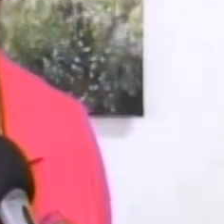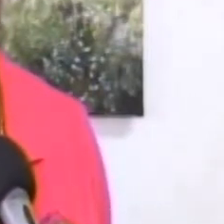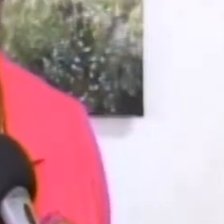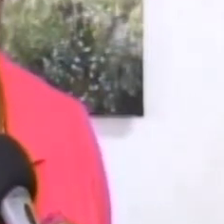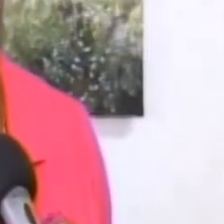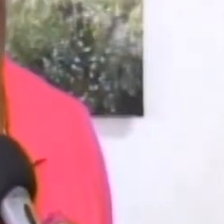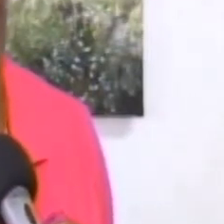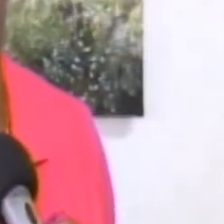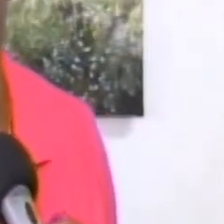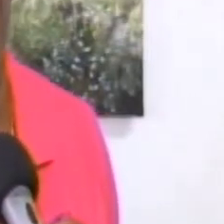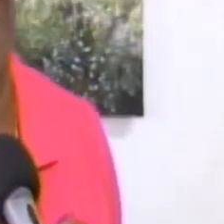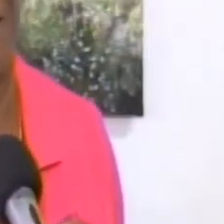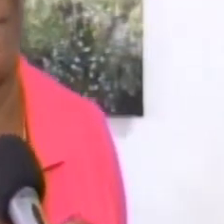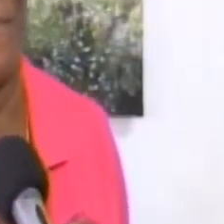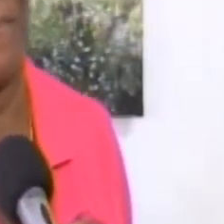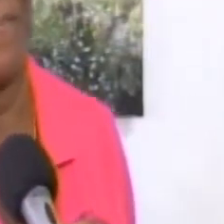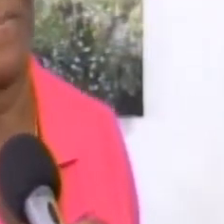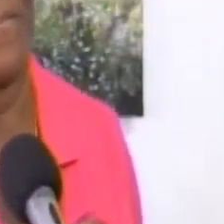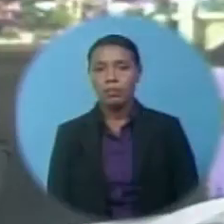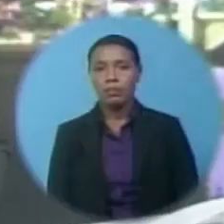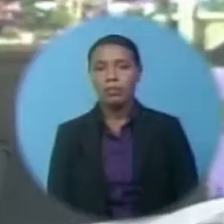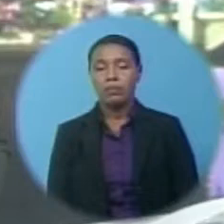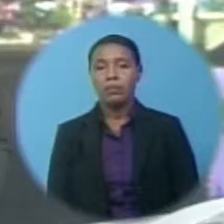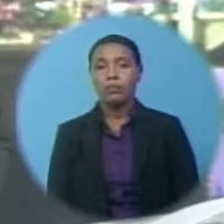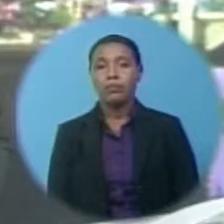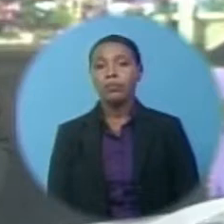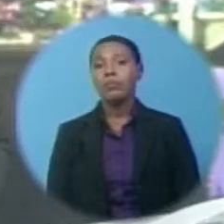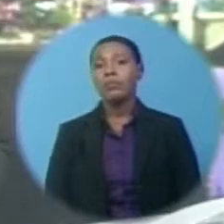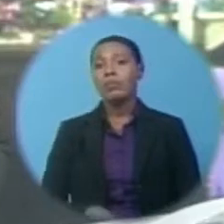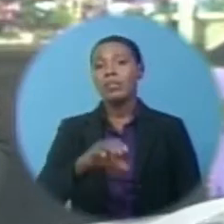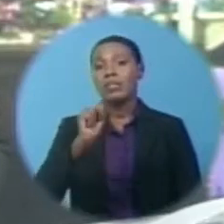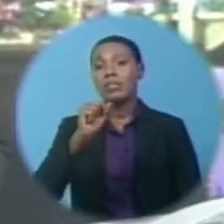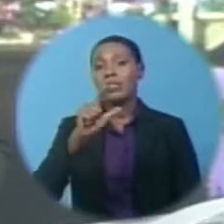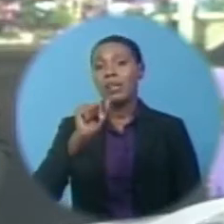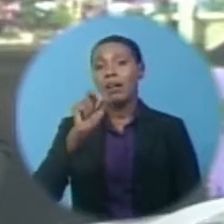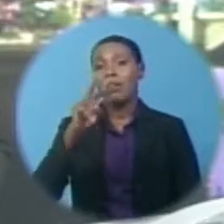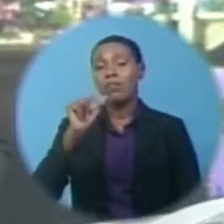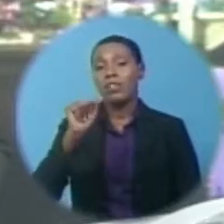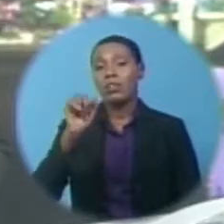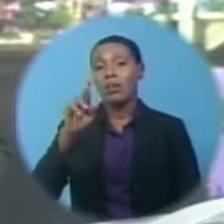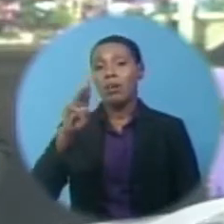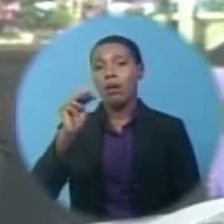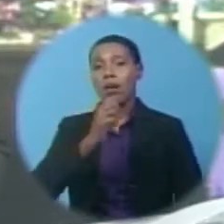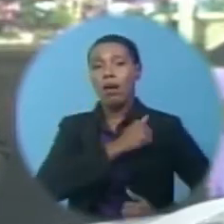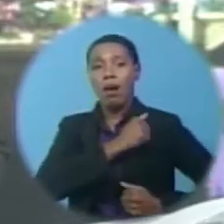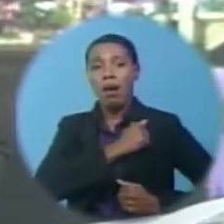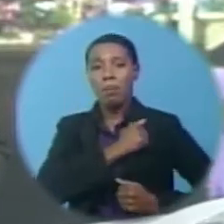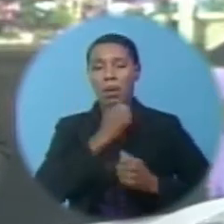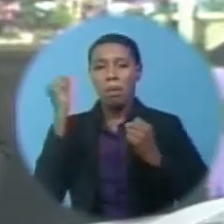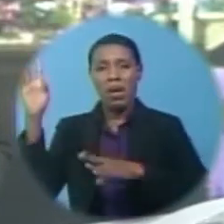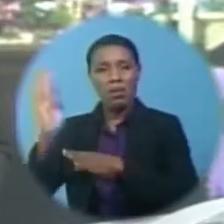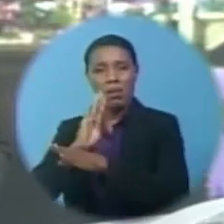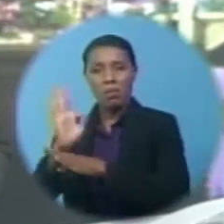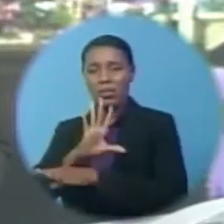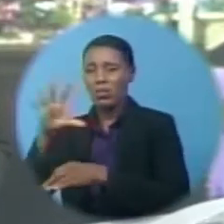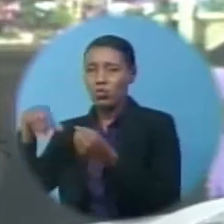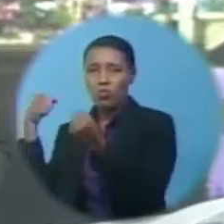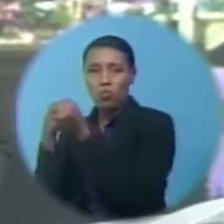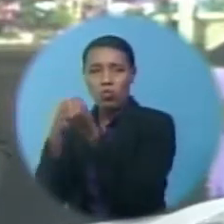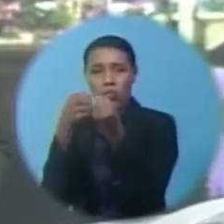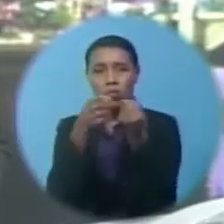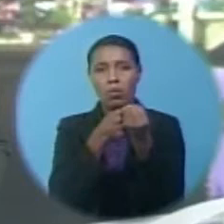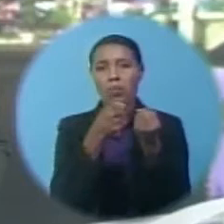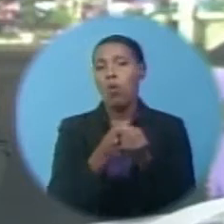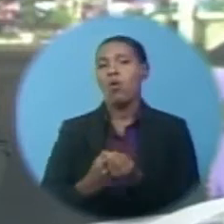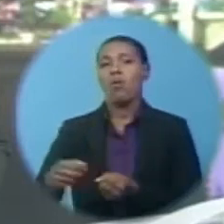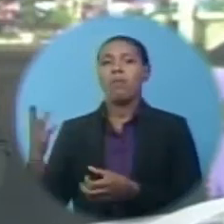I think it's very good. It's a very, very good idea. Although many businesses have been staunch supporters of the Salvation Army, a senior member of the